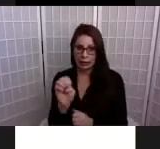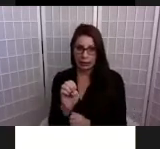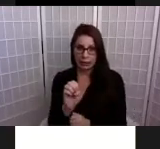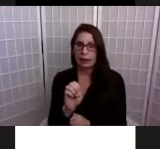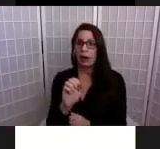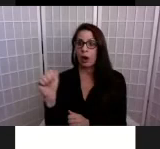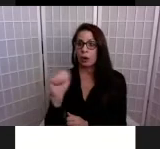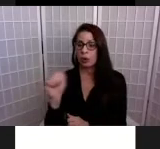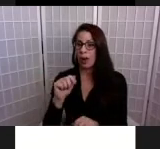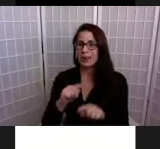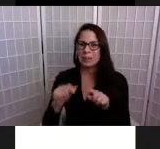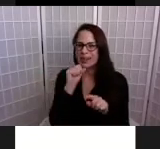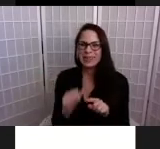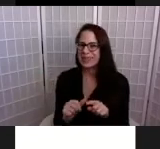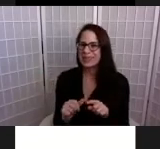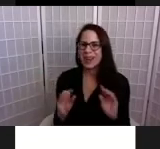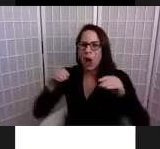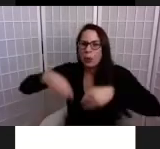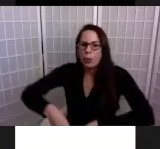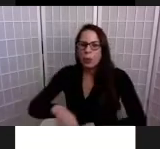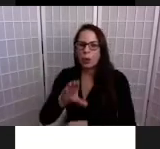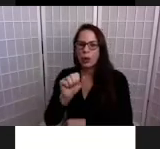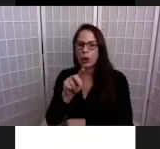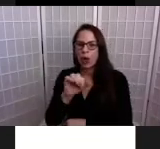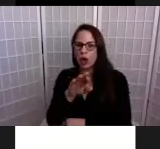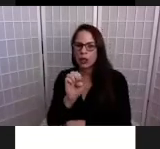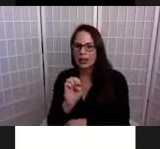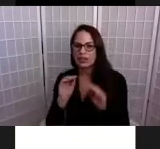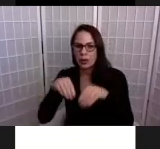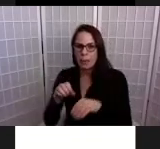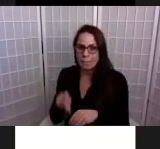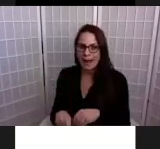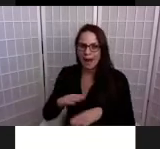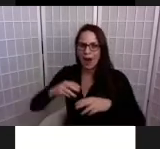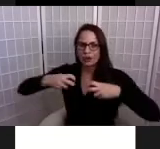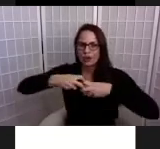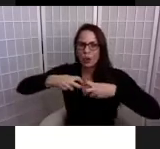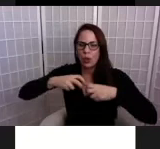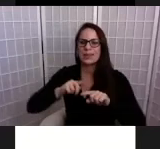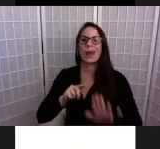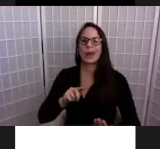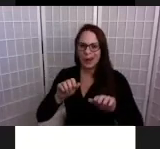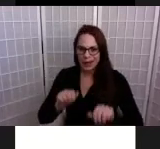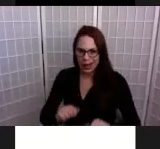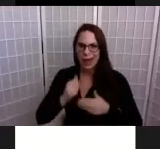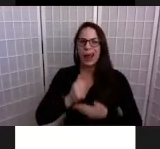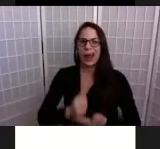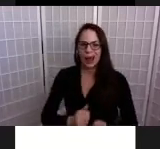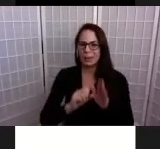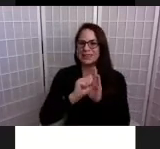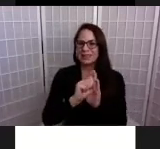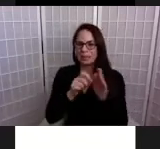on the joints, but it can help with symptom control. Again, this is one of those things